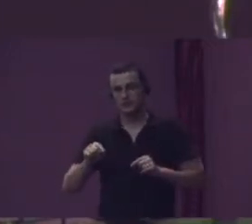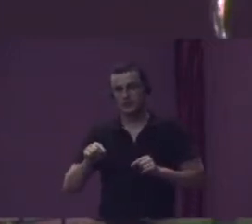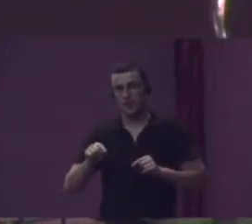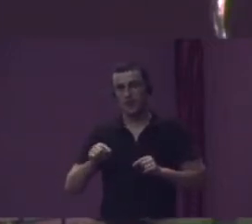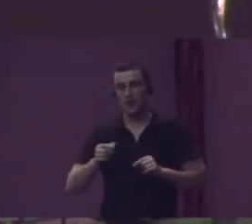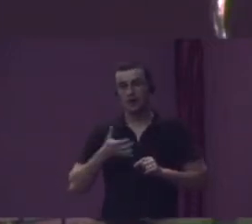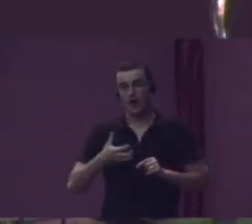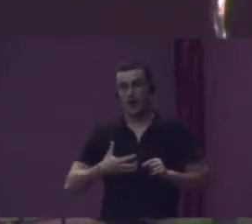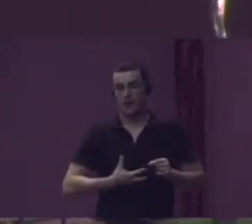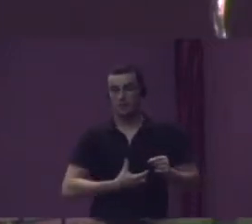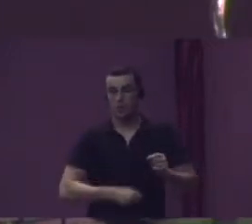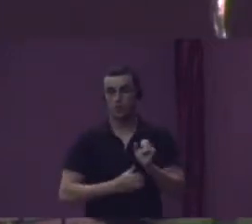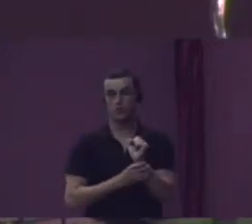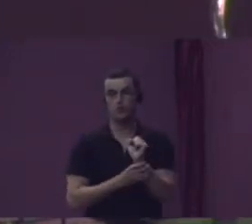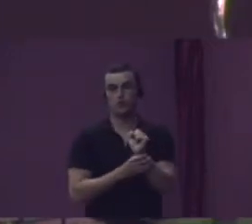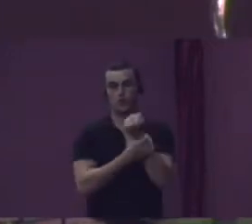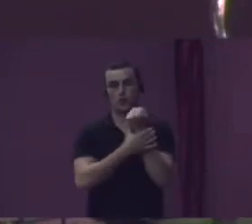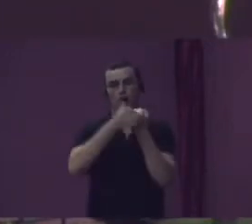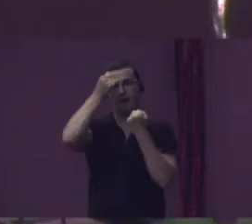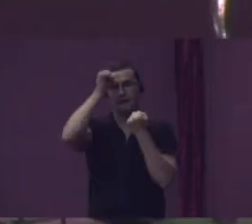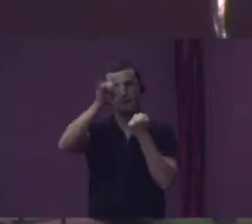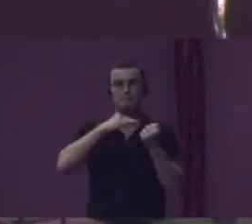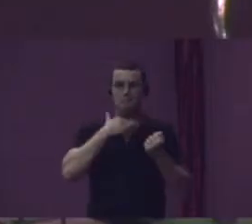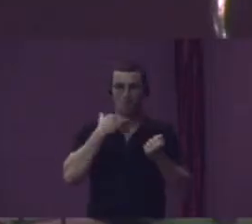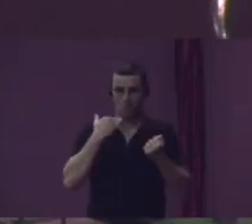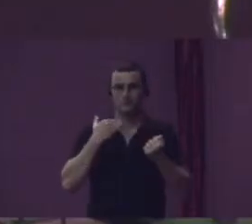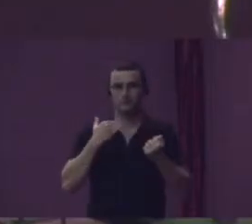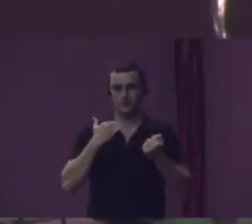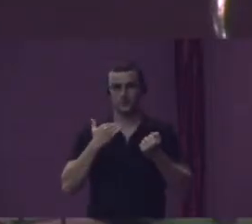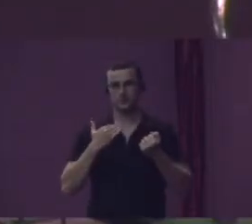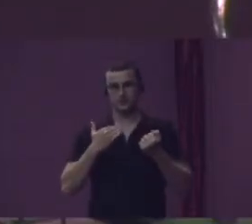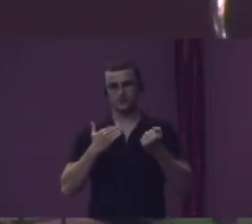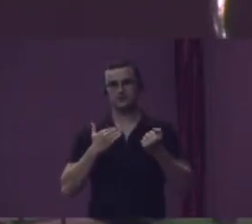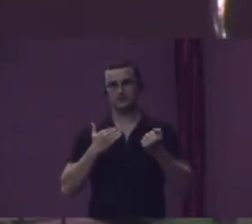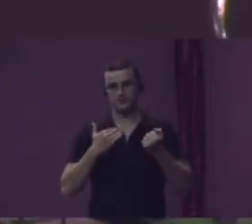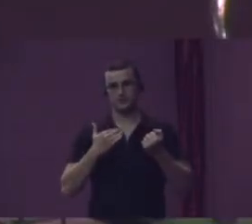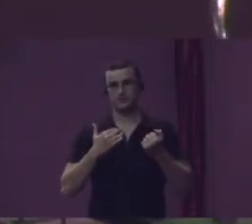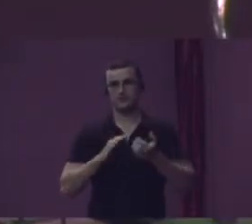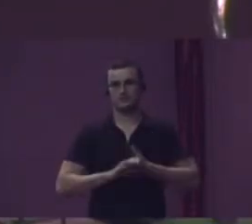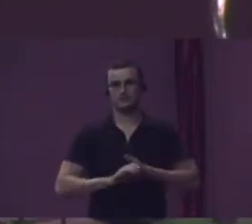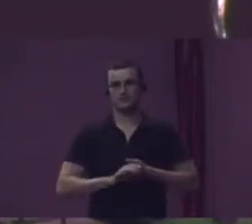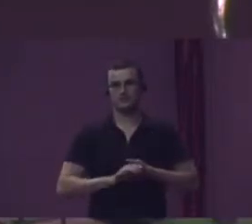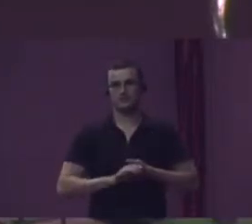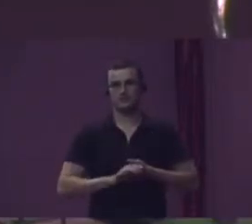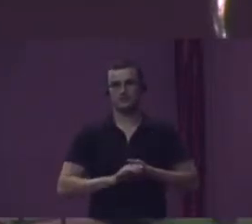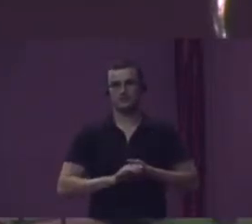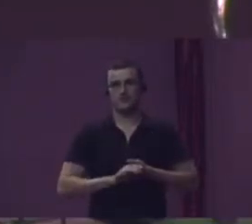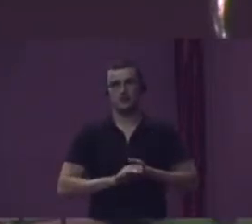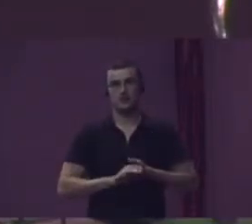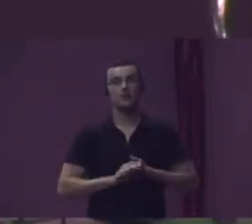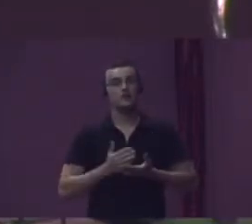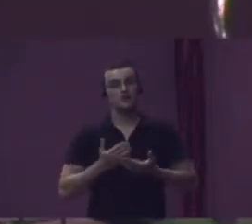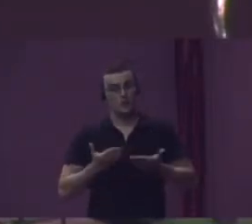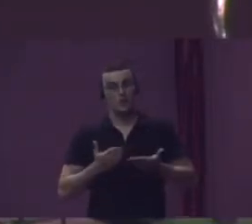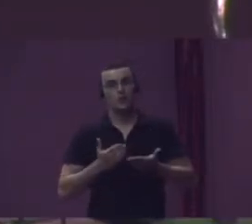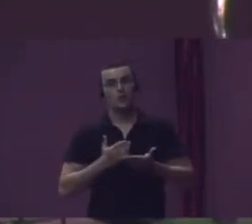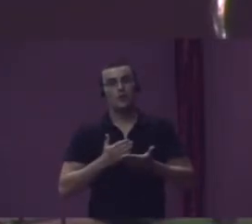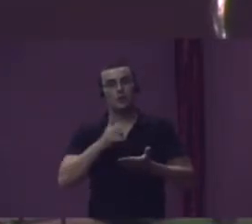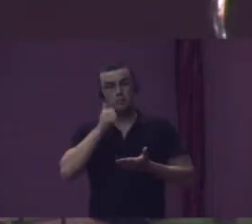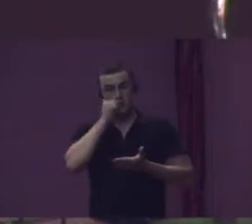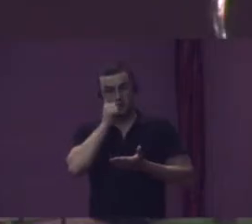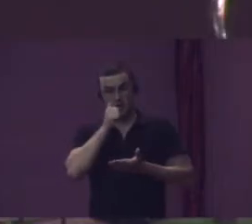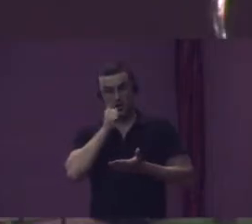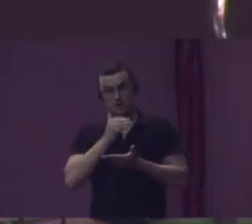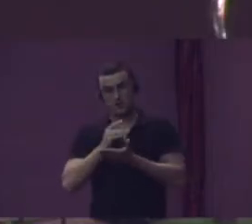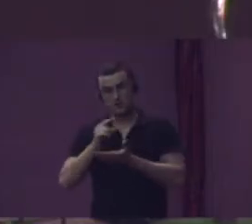destinies brought women closer to the world of medical interventions. Many women wanted to have fewer children and assure that